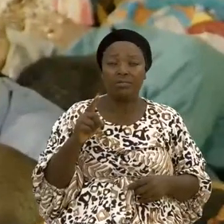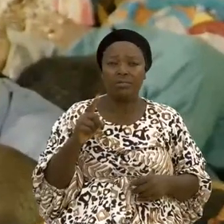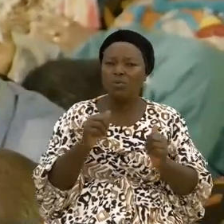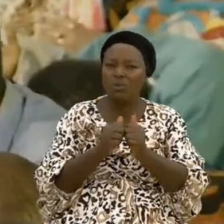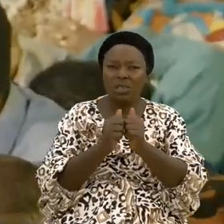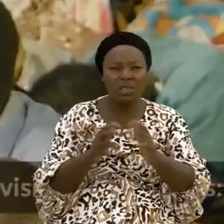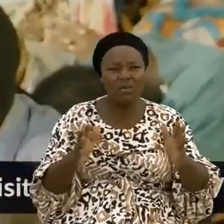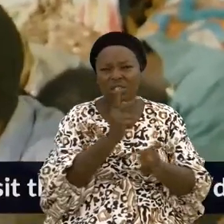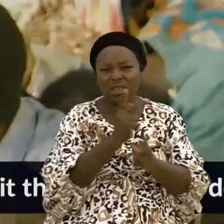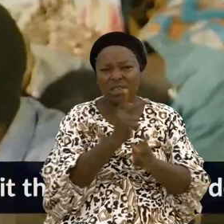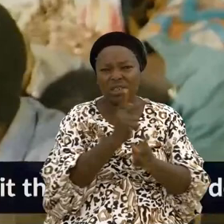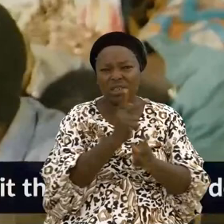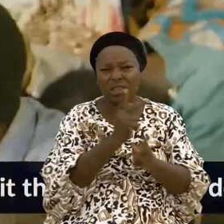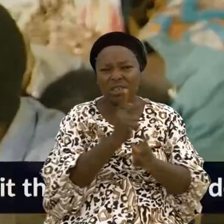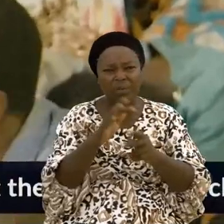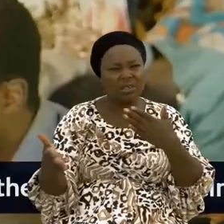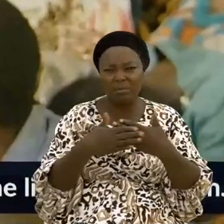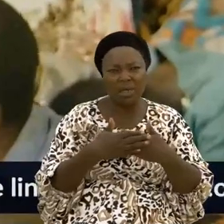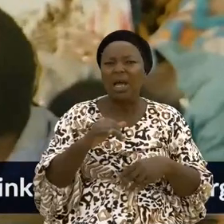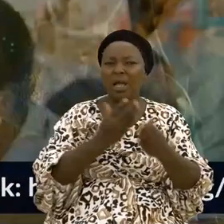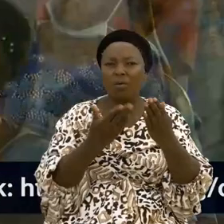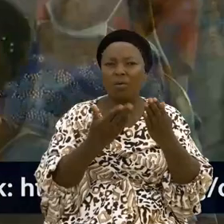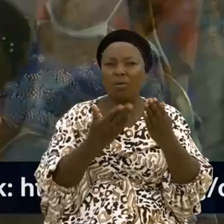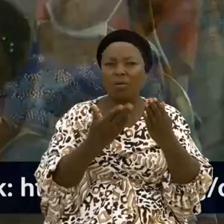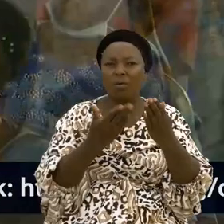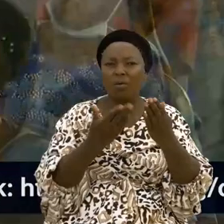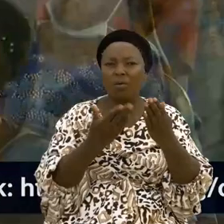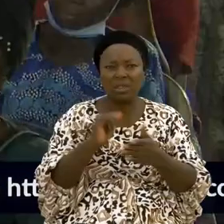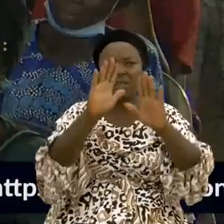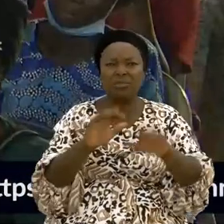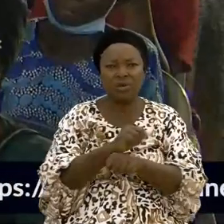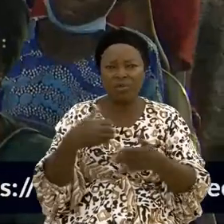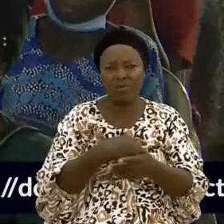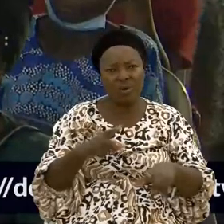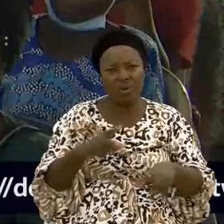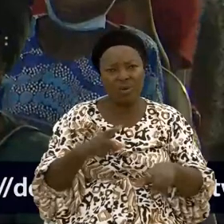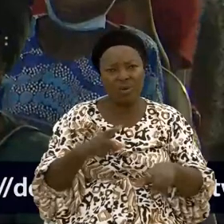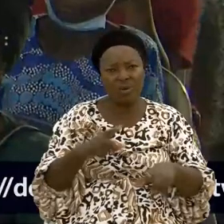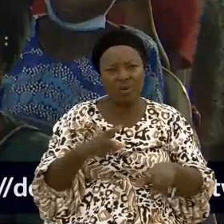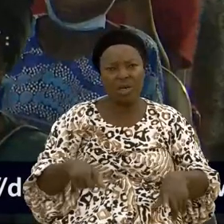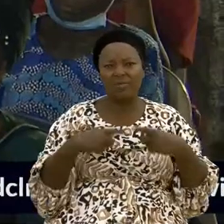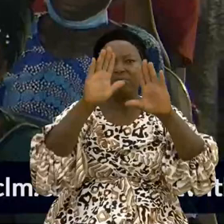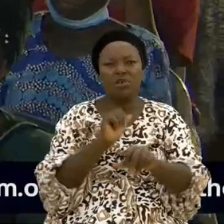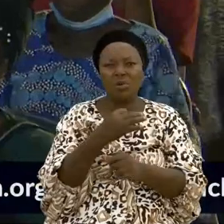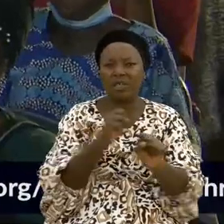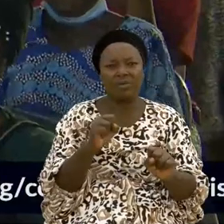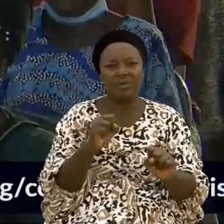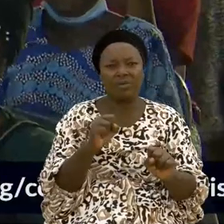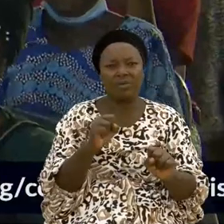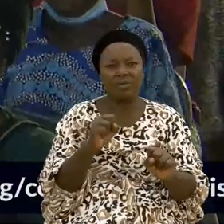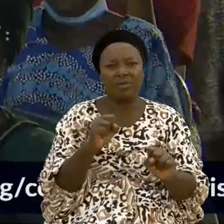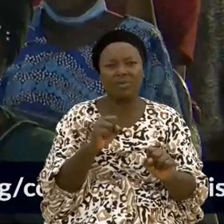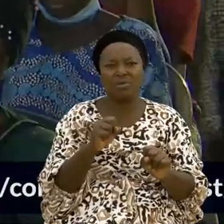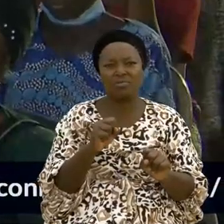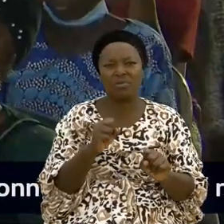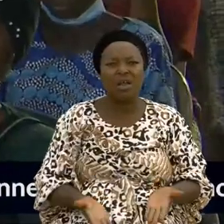Without any reservation, I want that miracle of a new life, miracle of salvation,